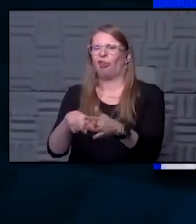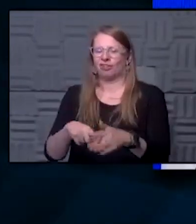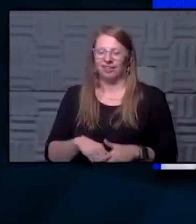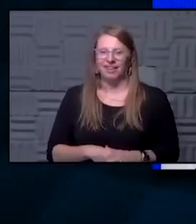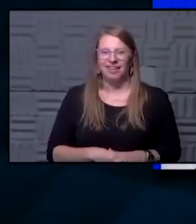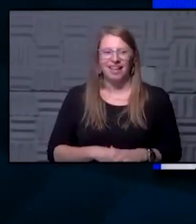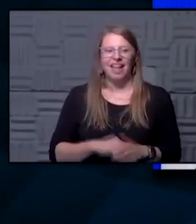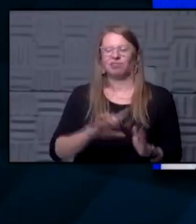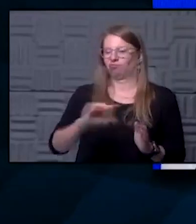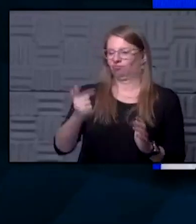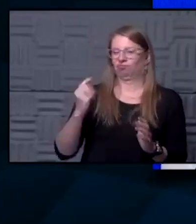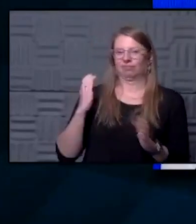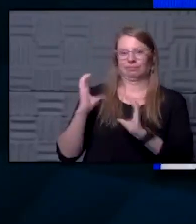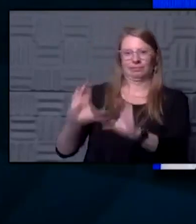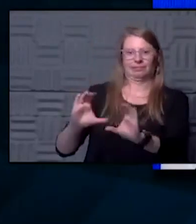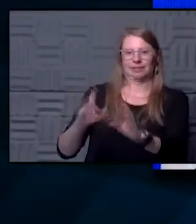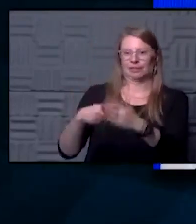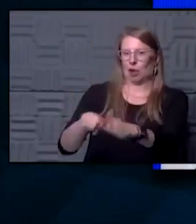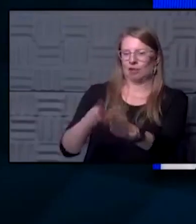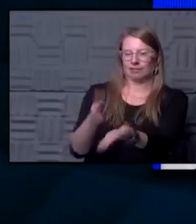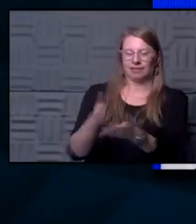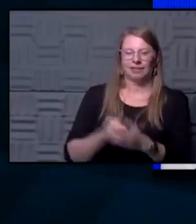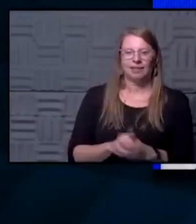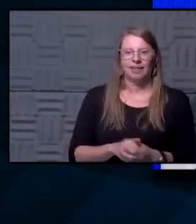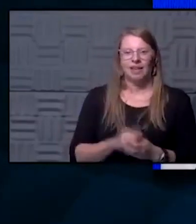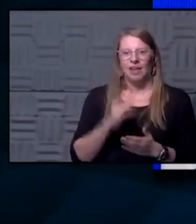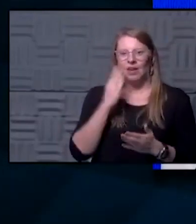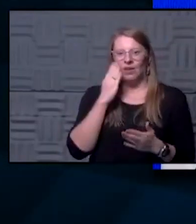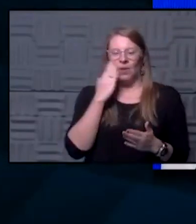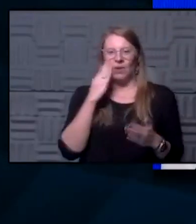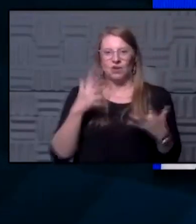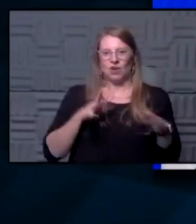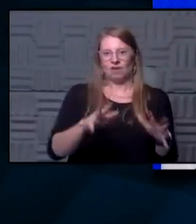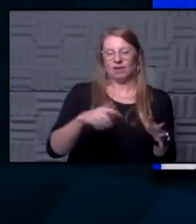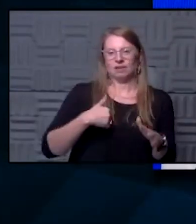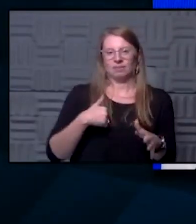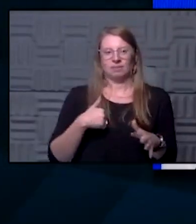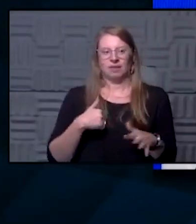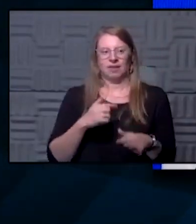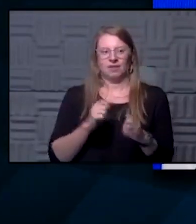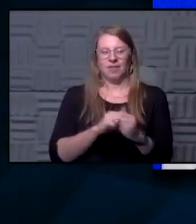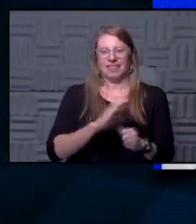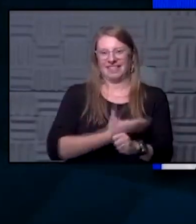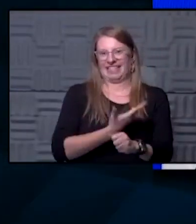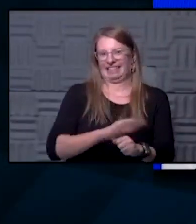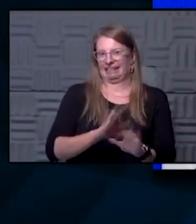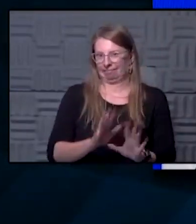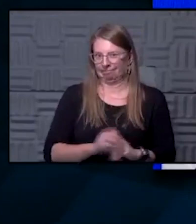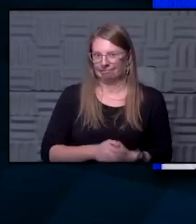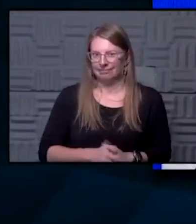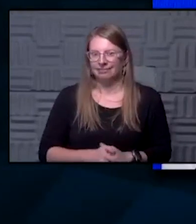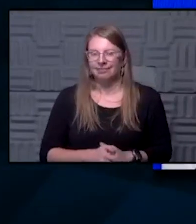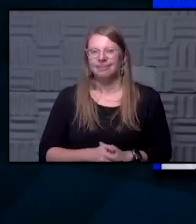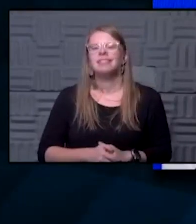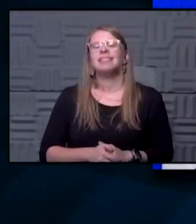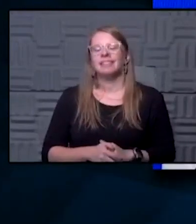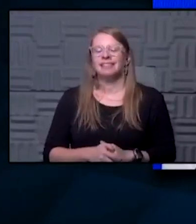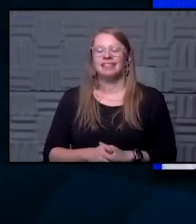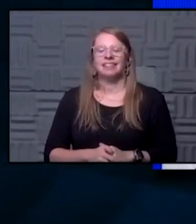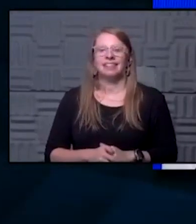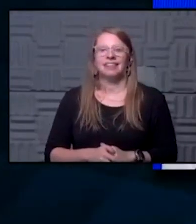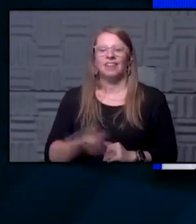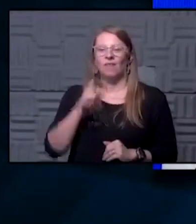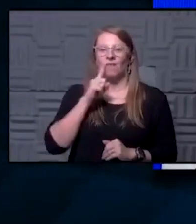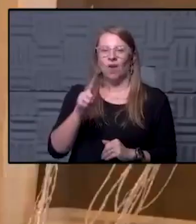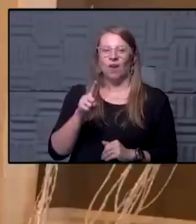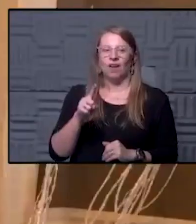I'm going to let Pastor Brady open this one up. You know how nervous I am about singing, though. Uh-huh. So, yeah.